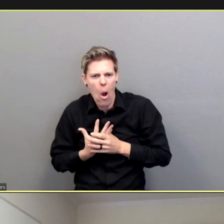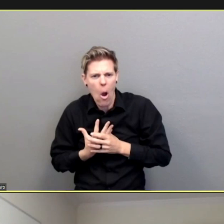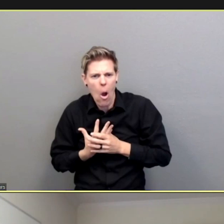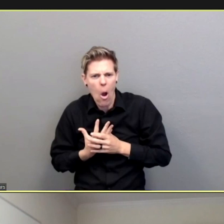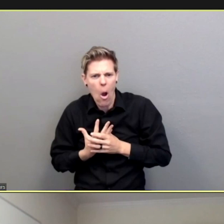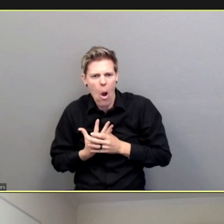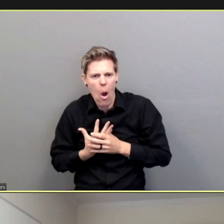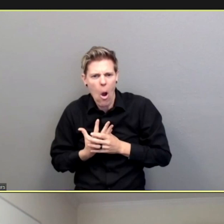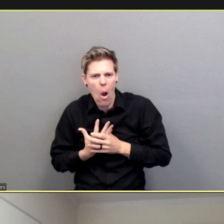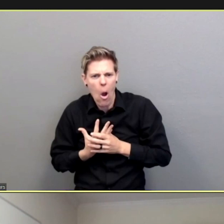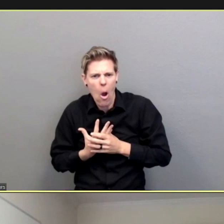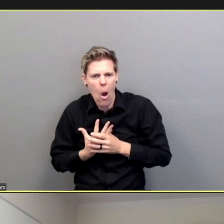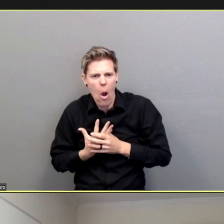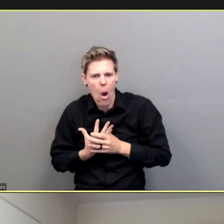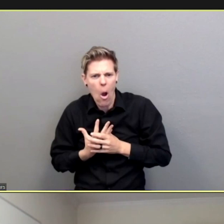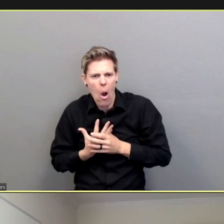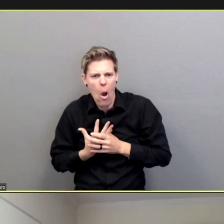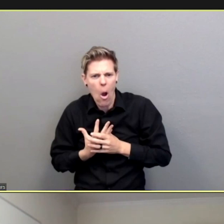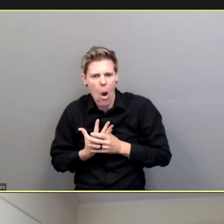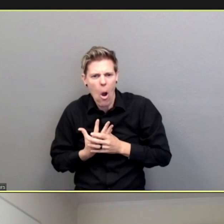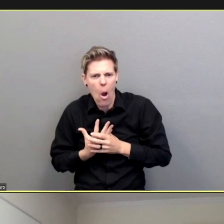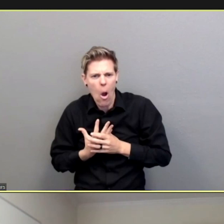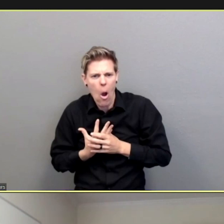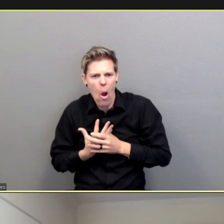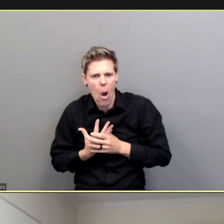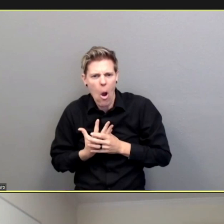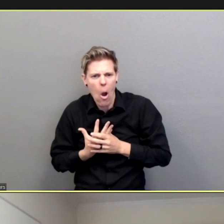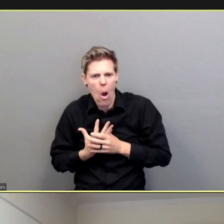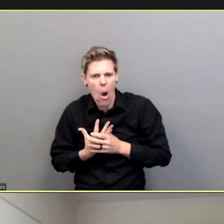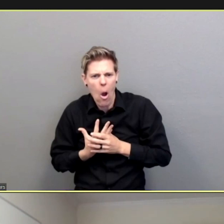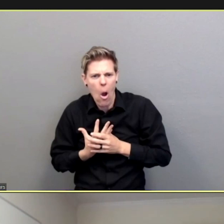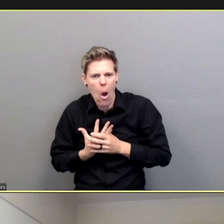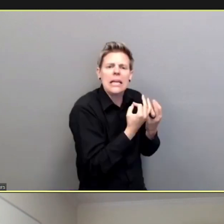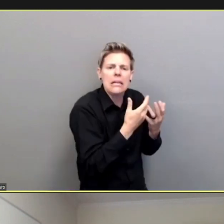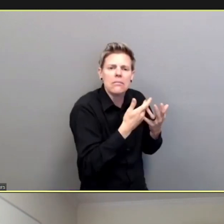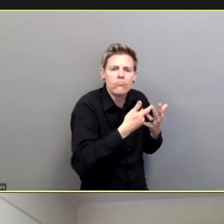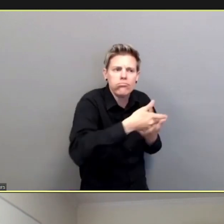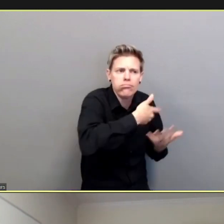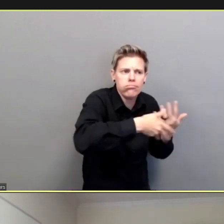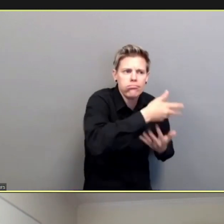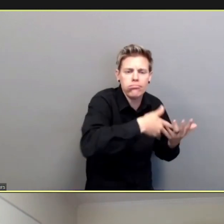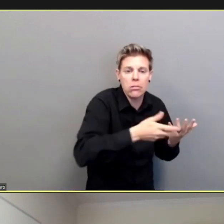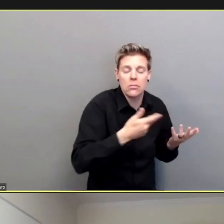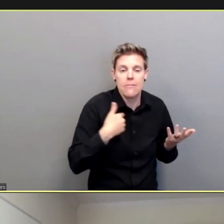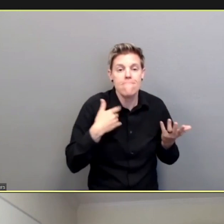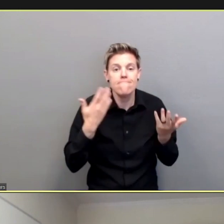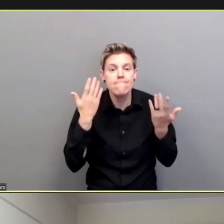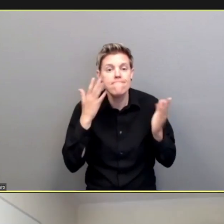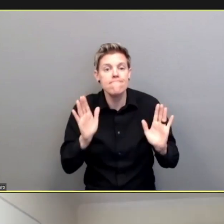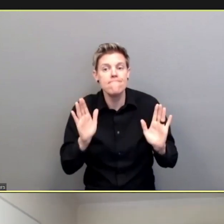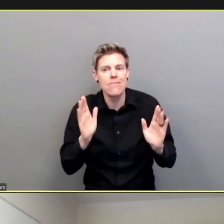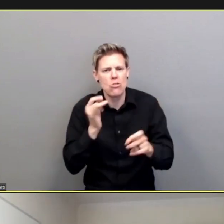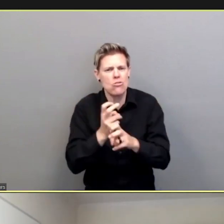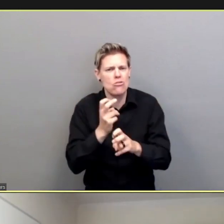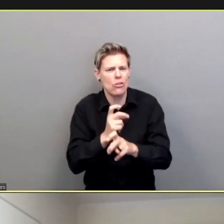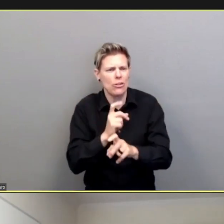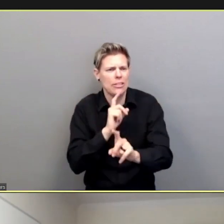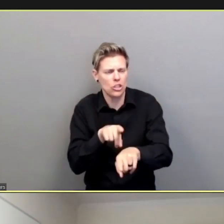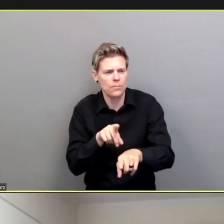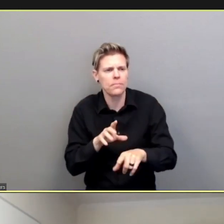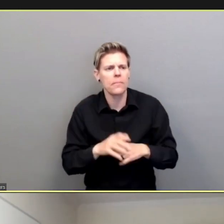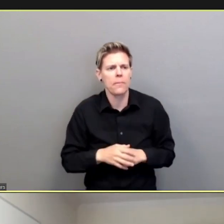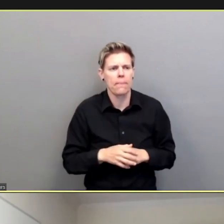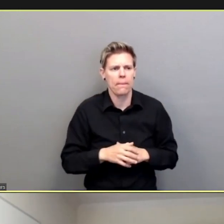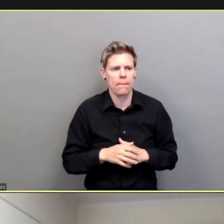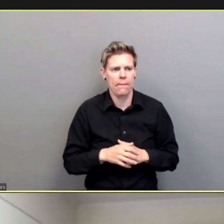their household versus outside their household, etc.? I'm going to pause because the screen is frozen, and I'm not sure if